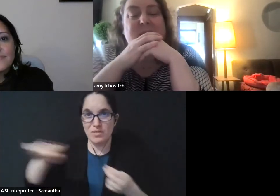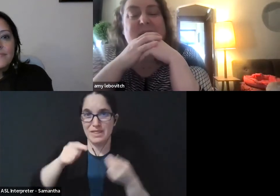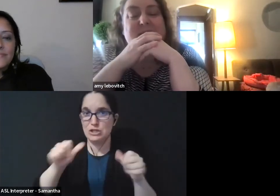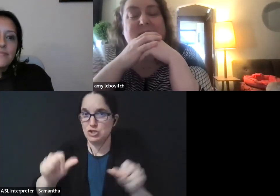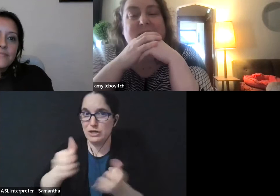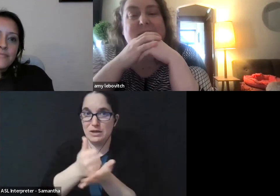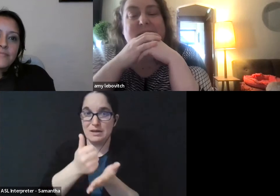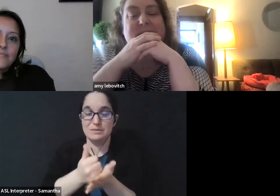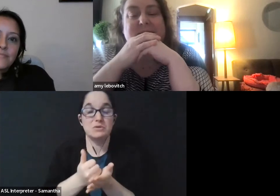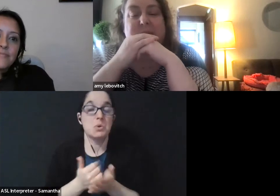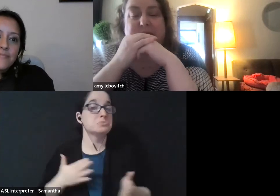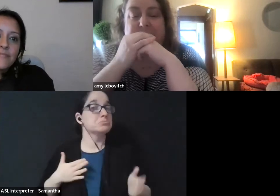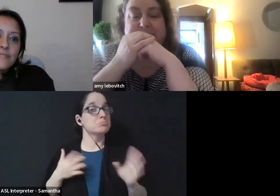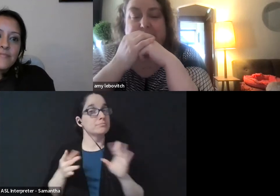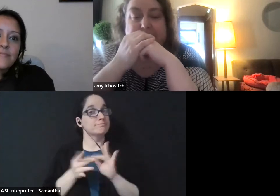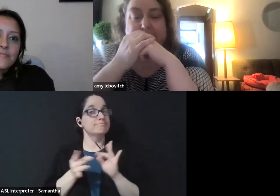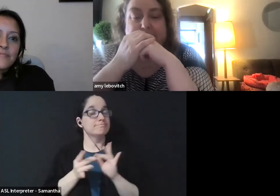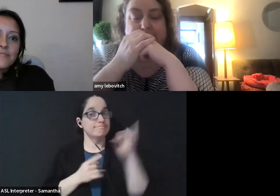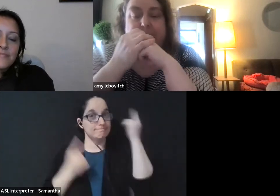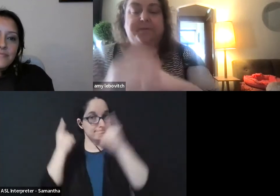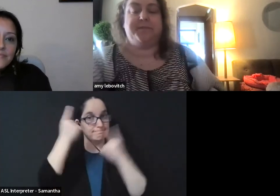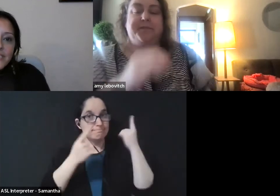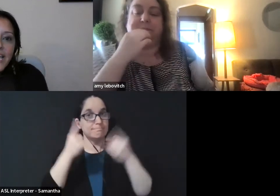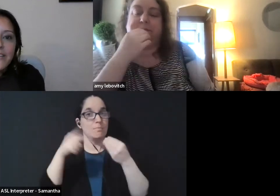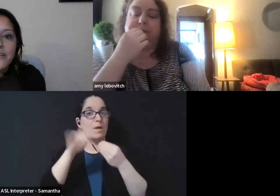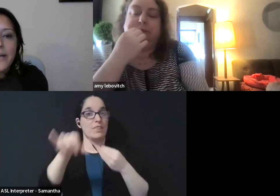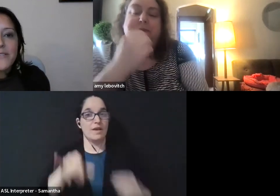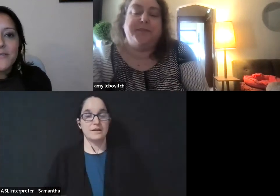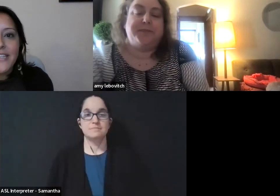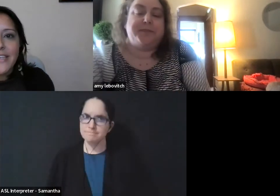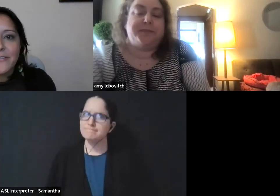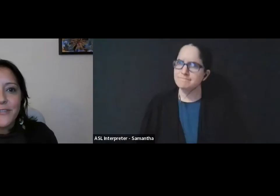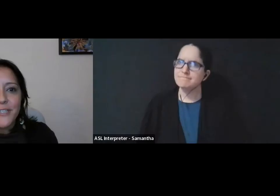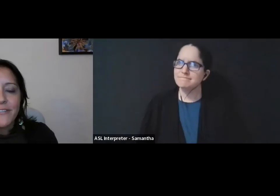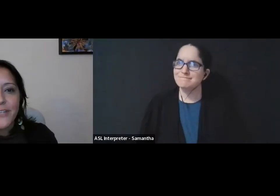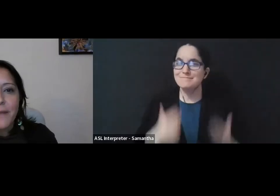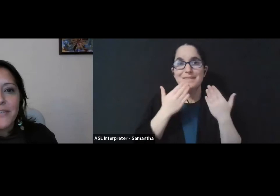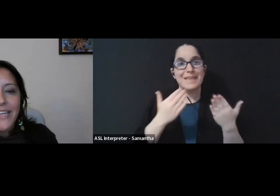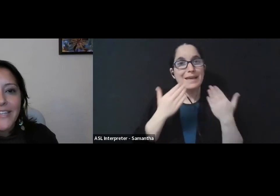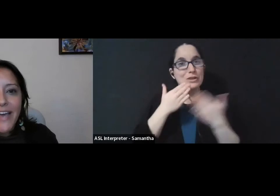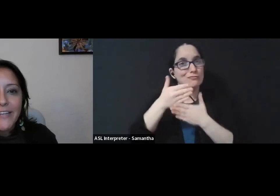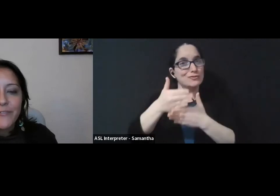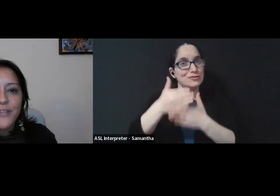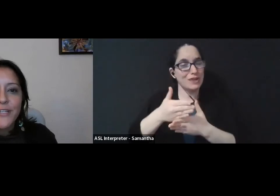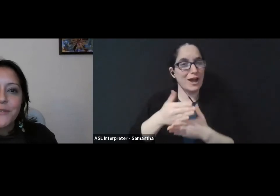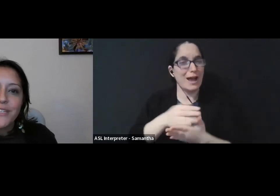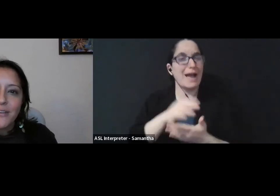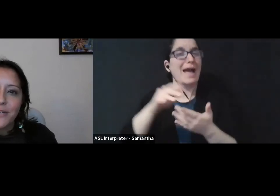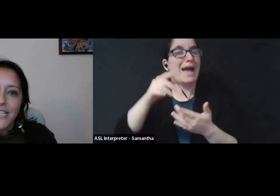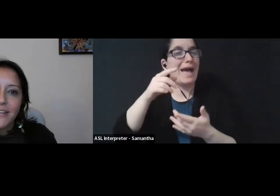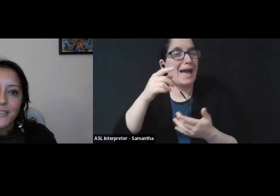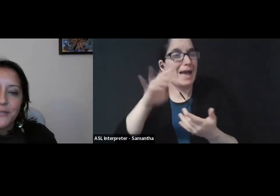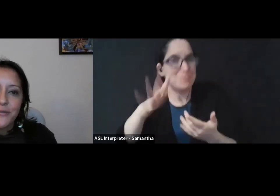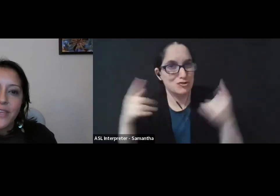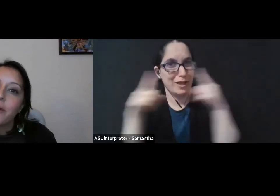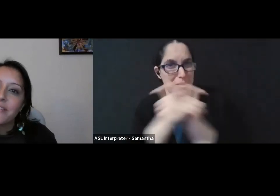are some of my thoughts about it. Yeah, no, absolutely. Thank you for complicating that. If the community is